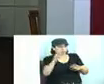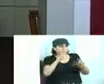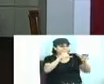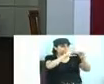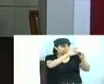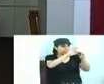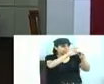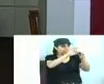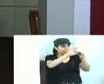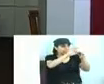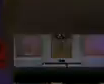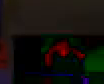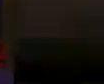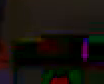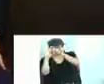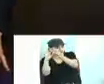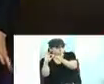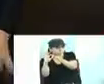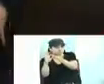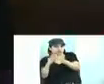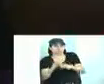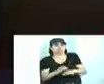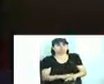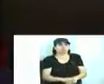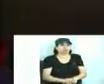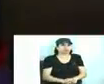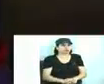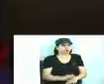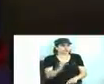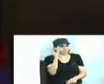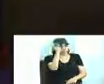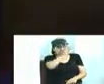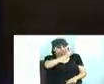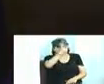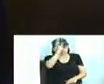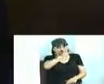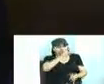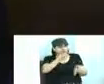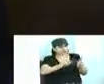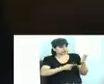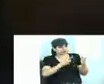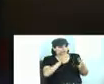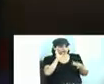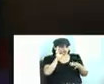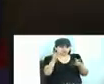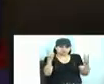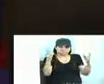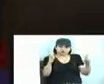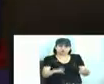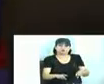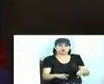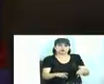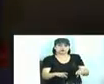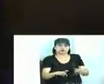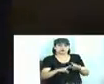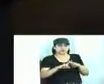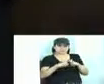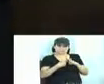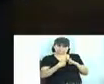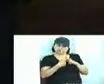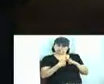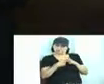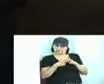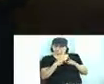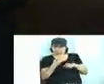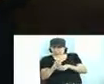are painted in the middle of it. We have no idea what is about to transpire, and we actually begin even wondering, are we like in the